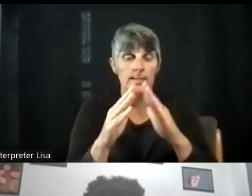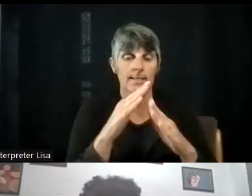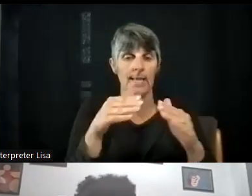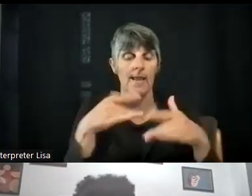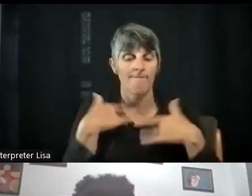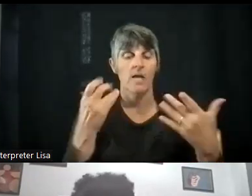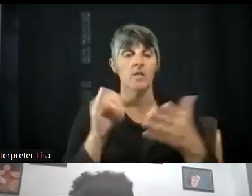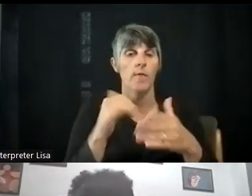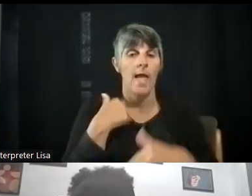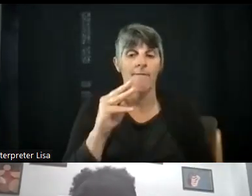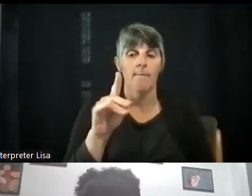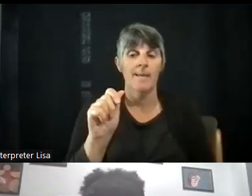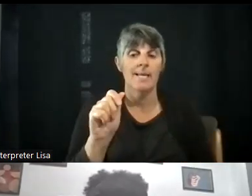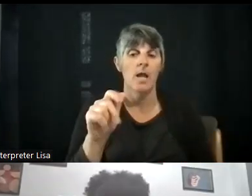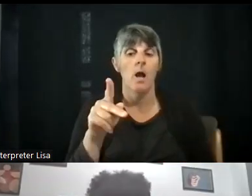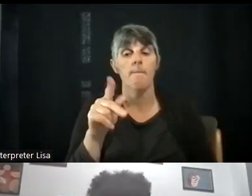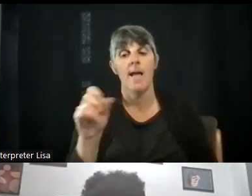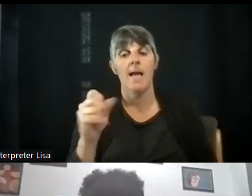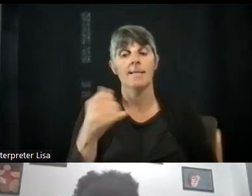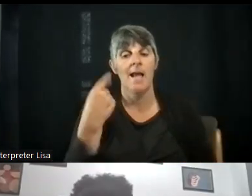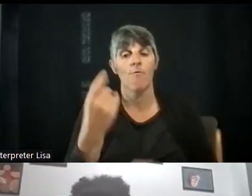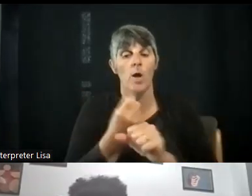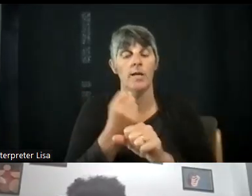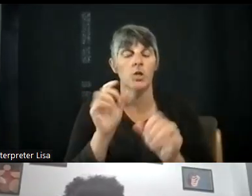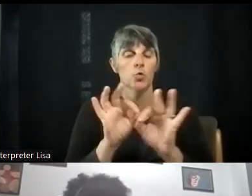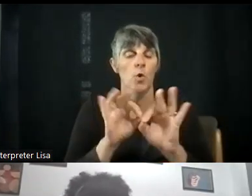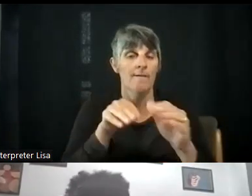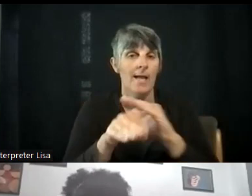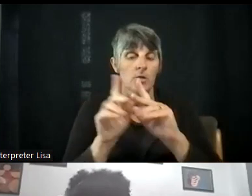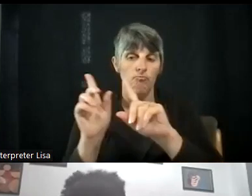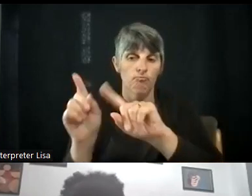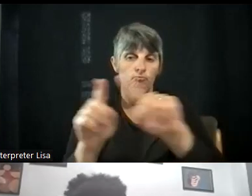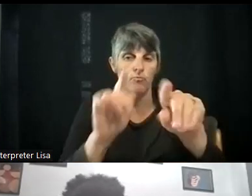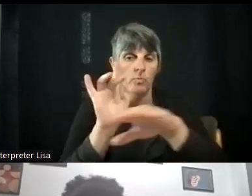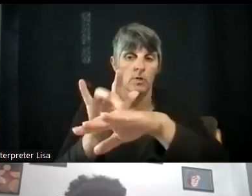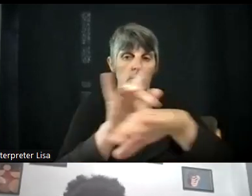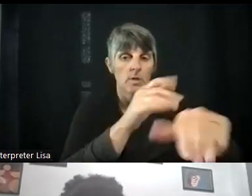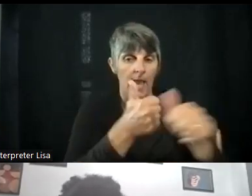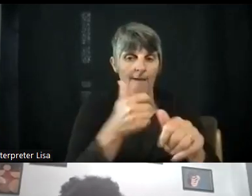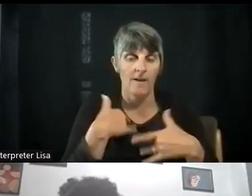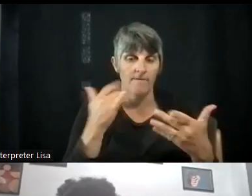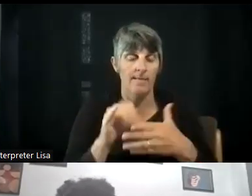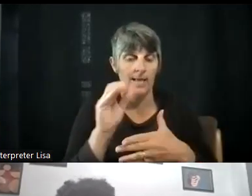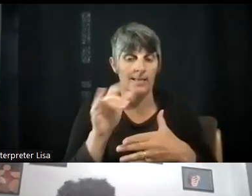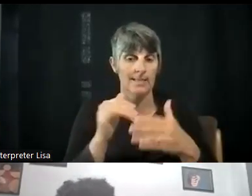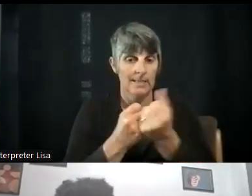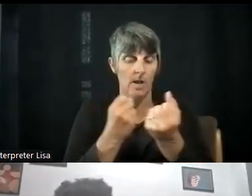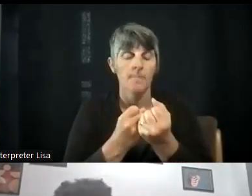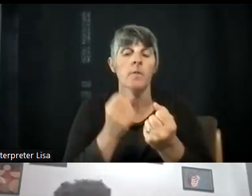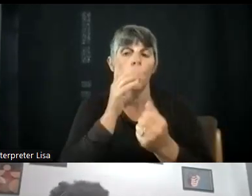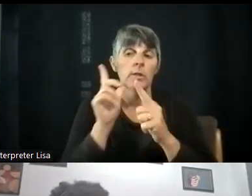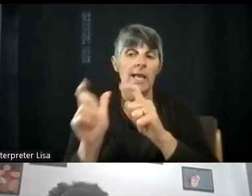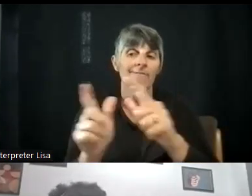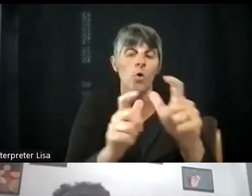they basically get a media pass, and they'd have a year's worth of access to go to every event that is city sponsored. They would take photos, and